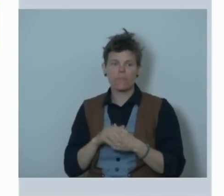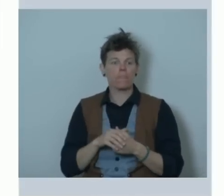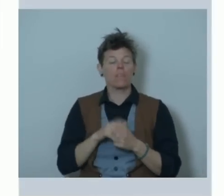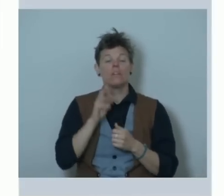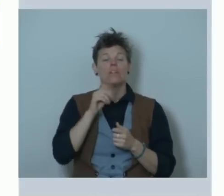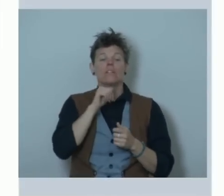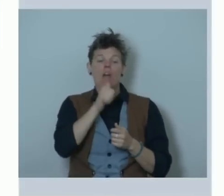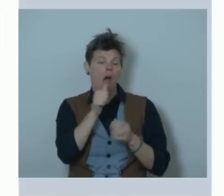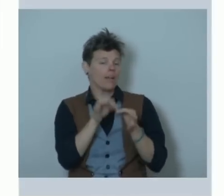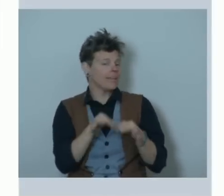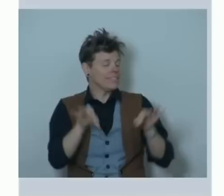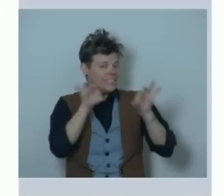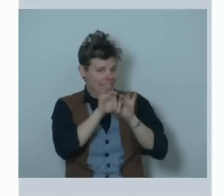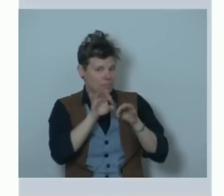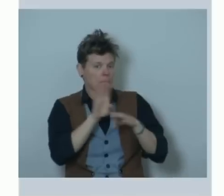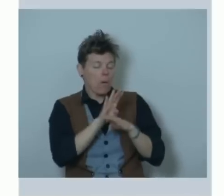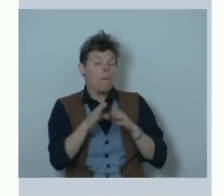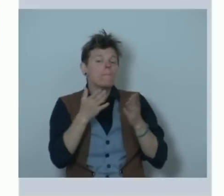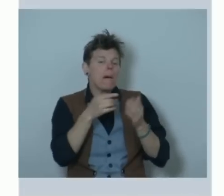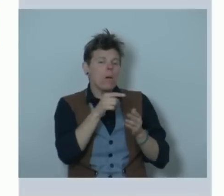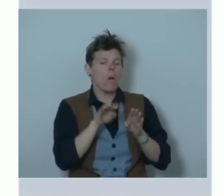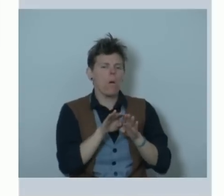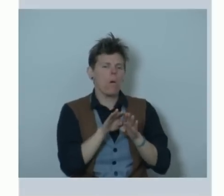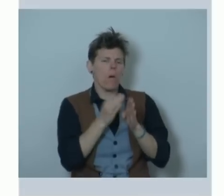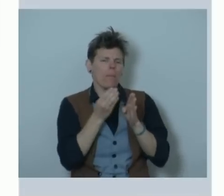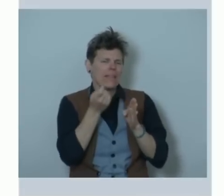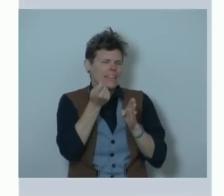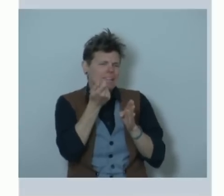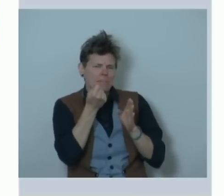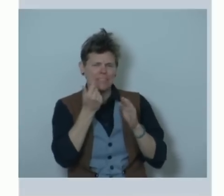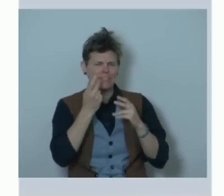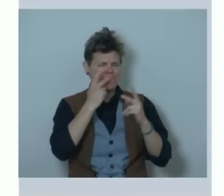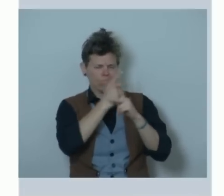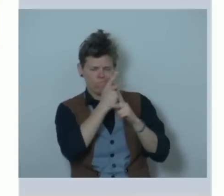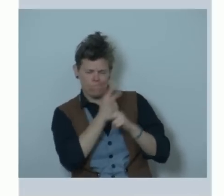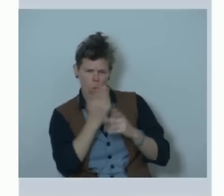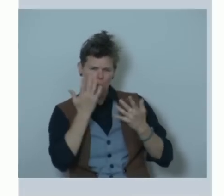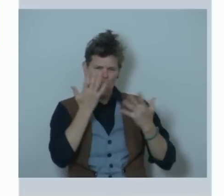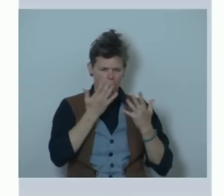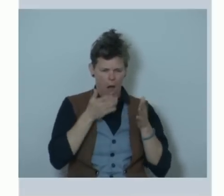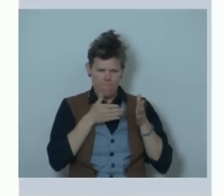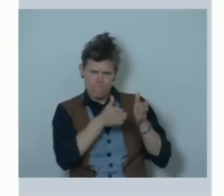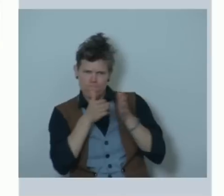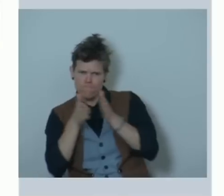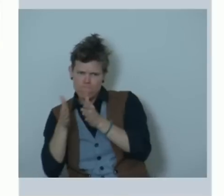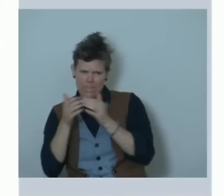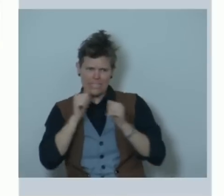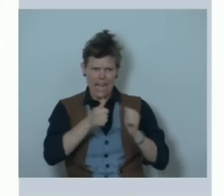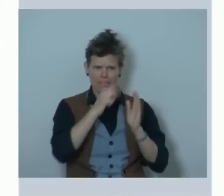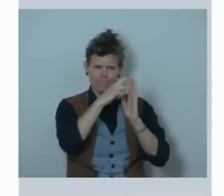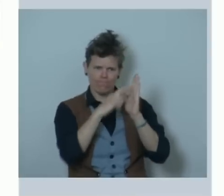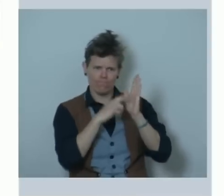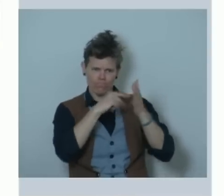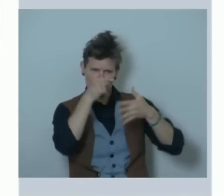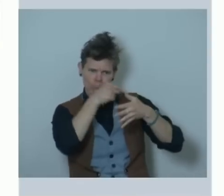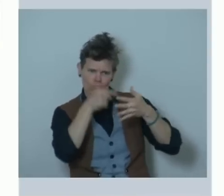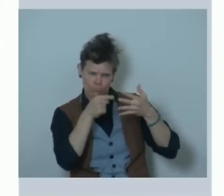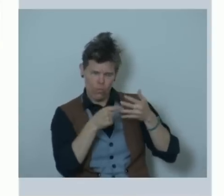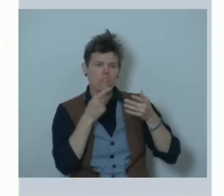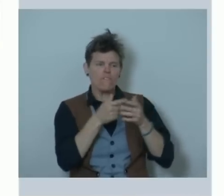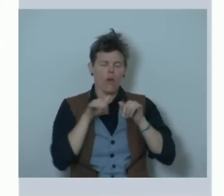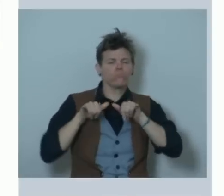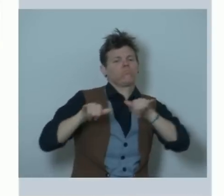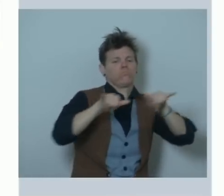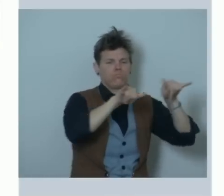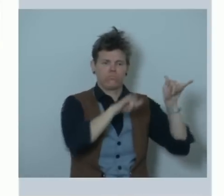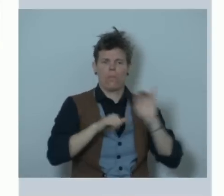then be opened up, and we have to figure that out. And we're going to create these standards and protocols for them to do that. Certain businesses